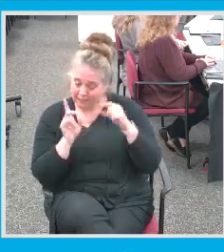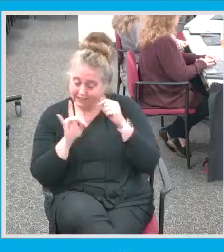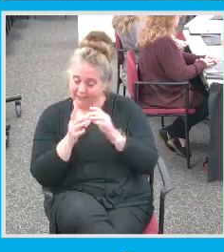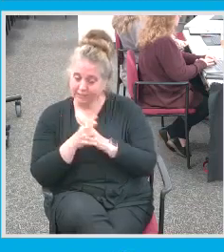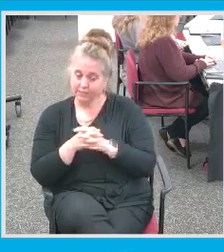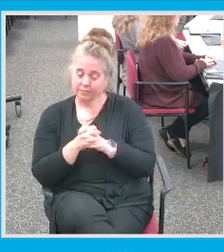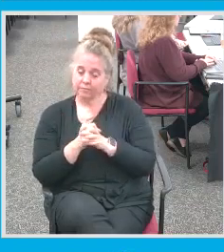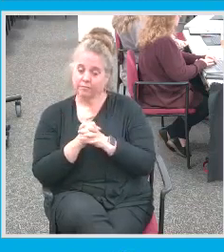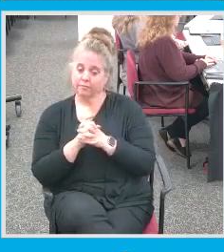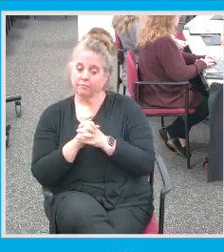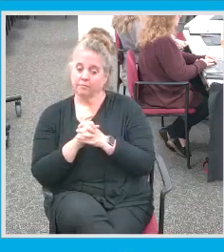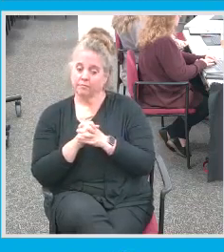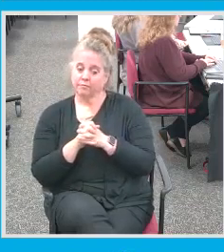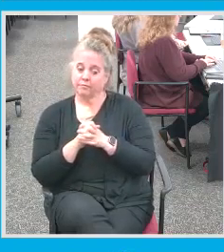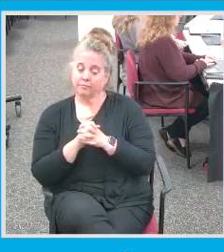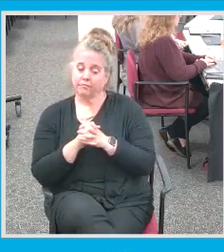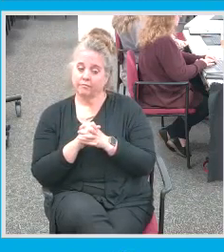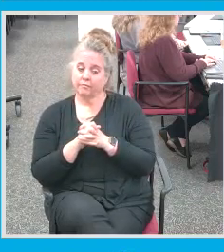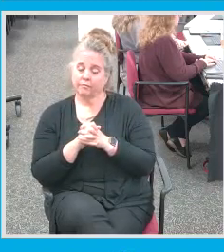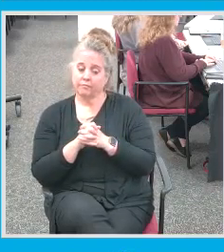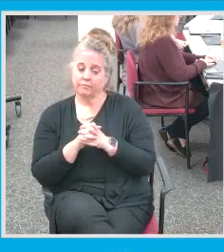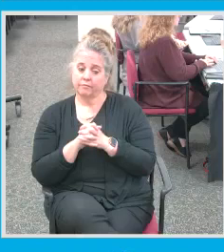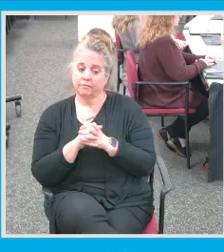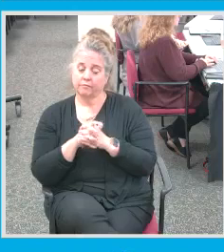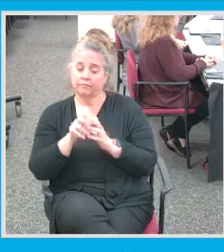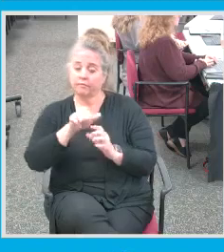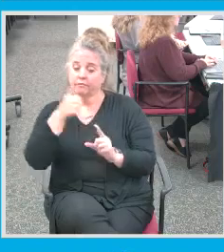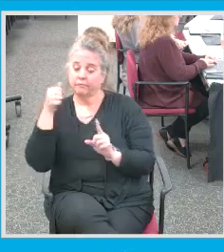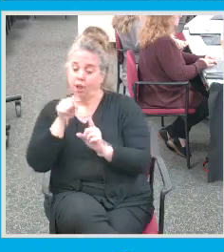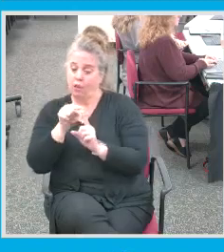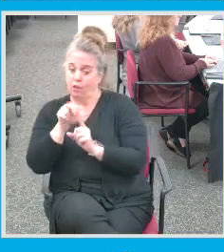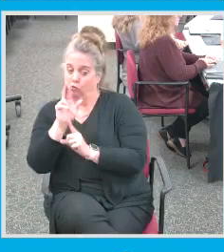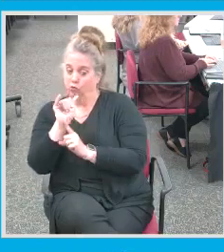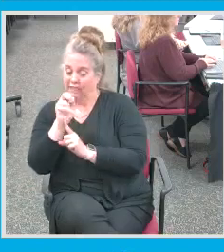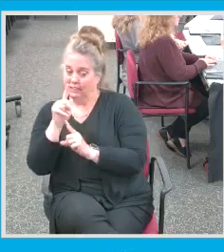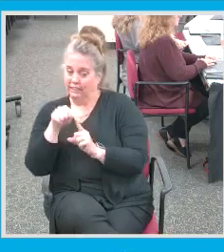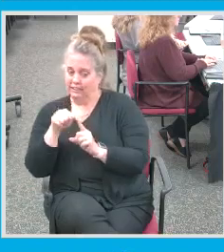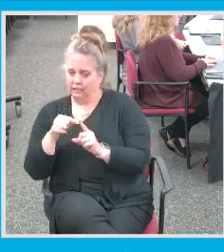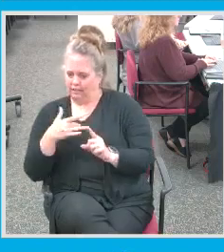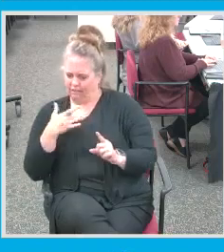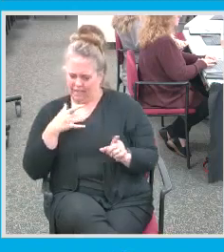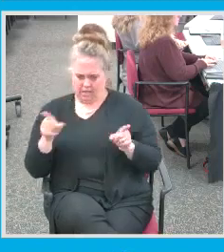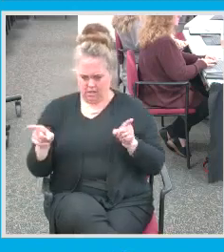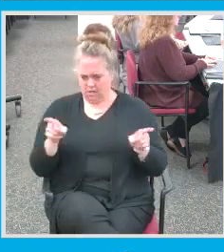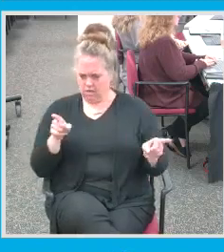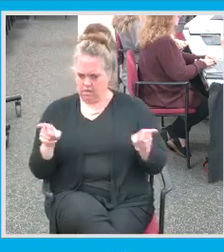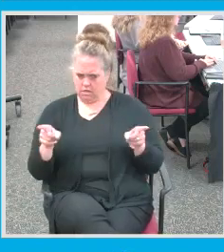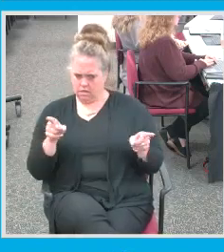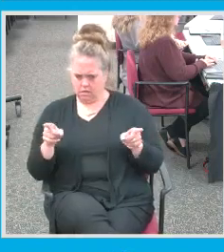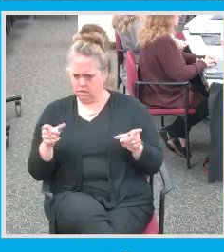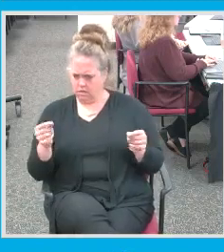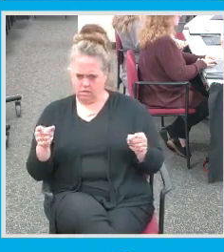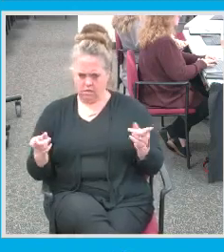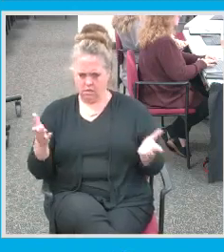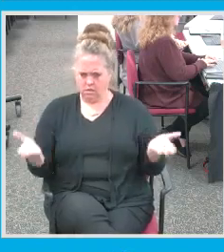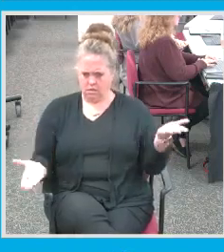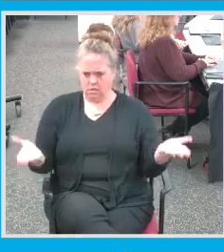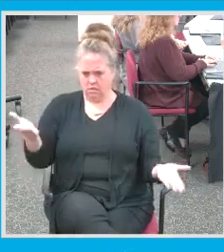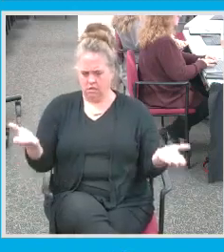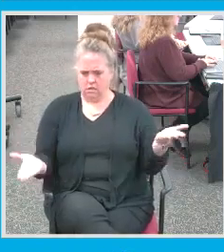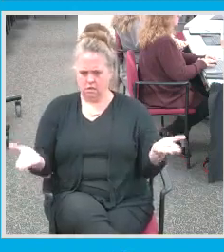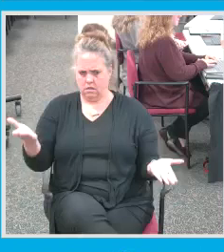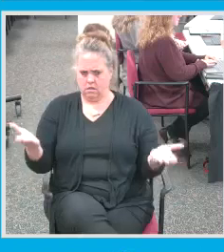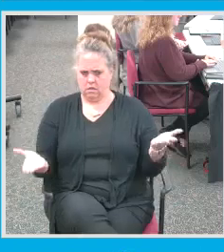which, make you put it on the scale of, is this the right way